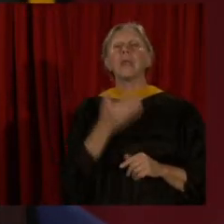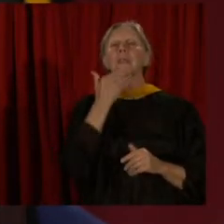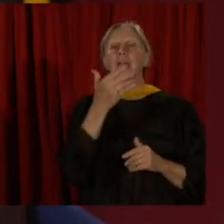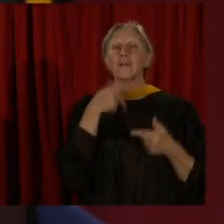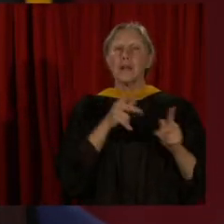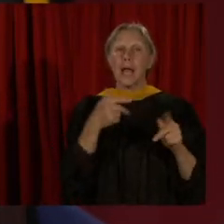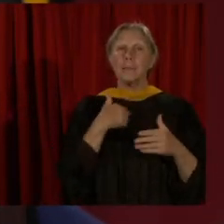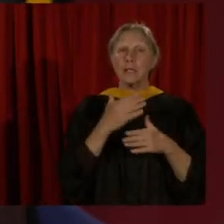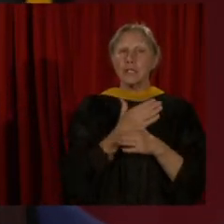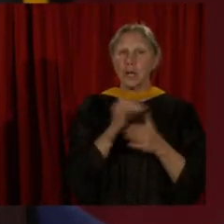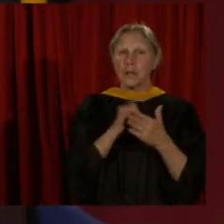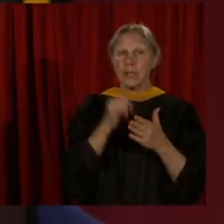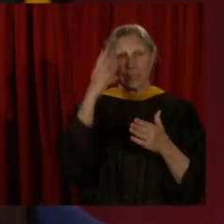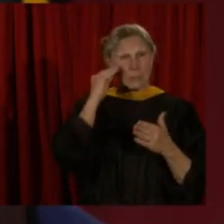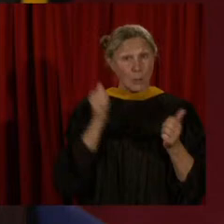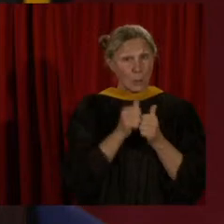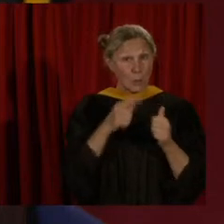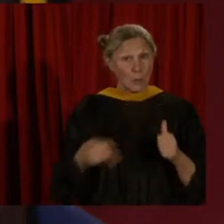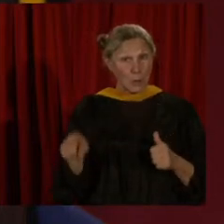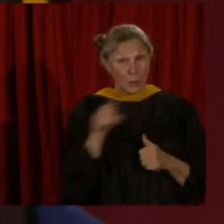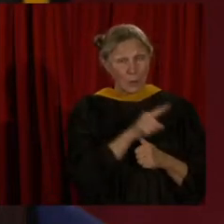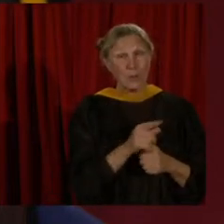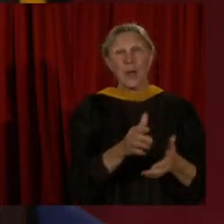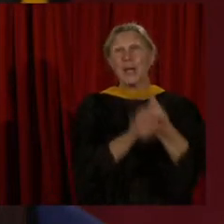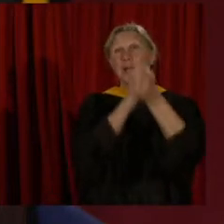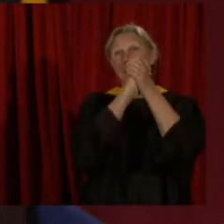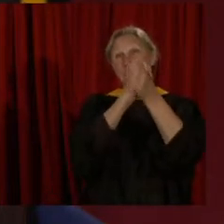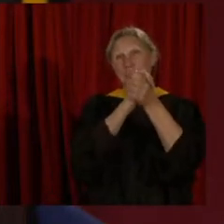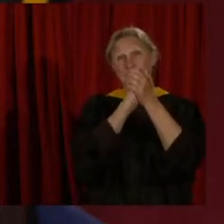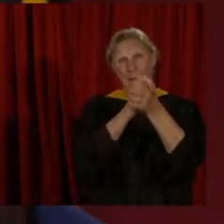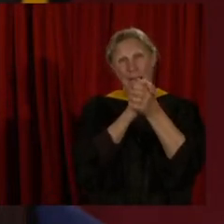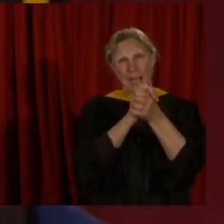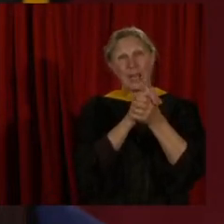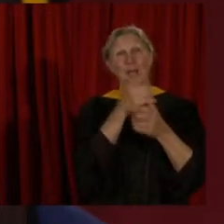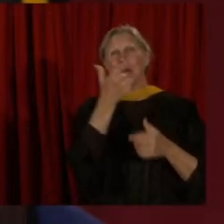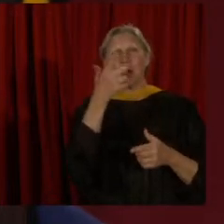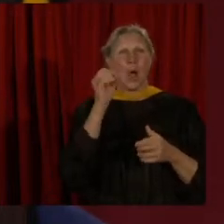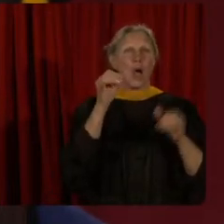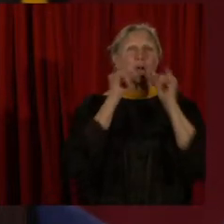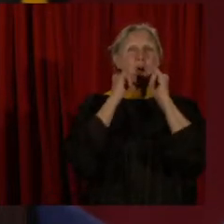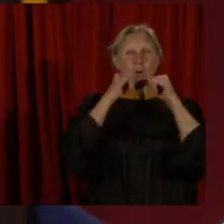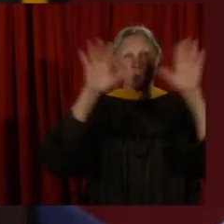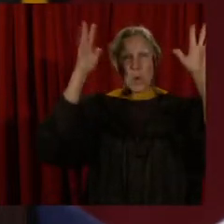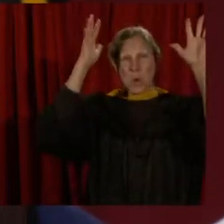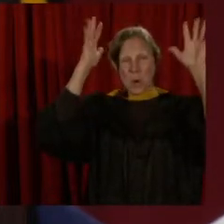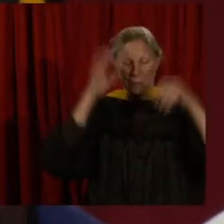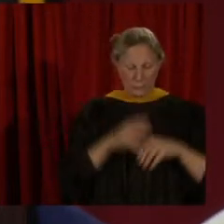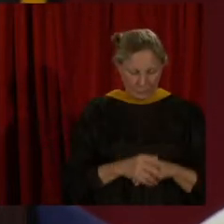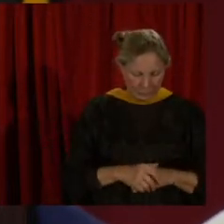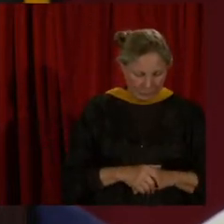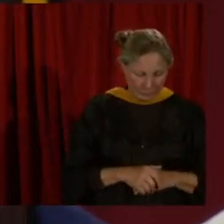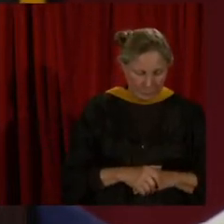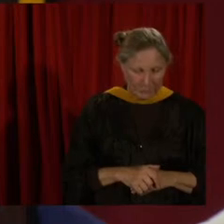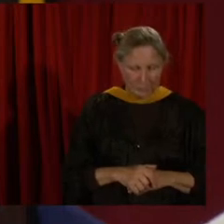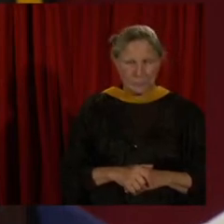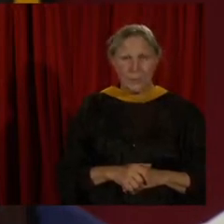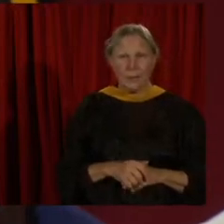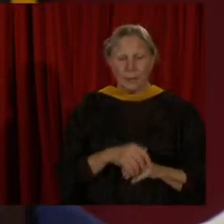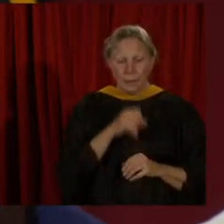to share this moment with you. Congratulations and go Hogs!